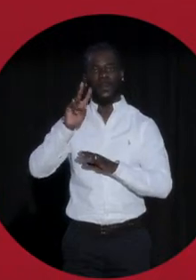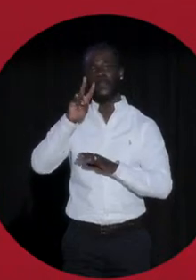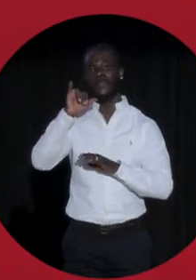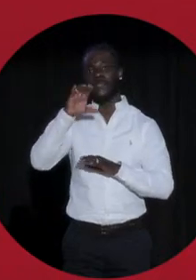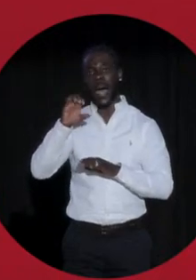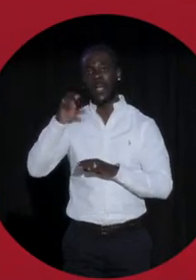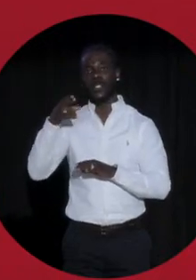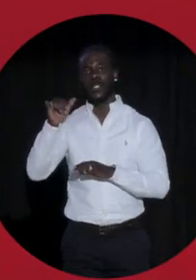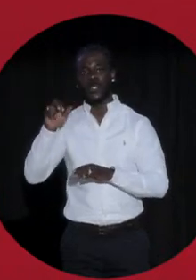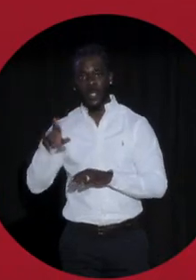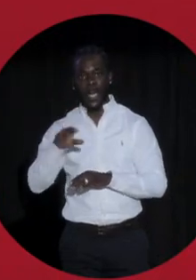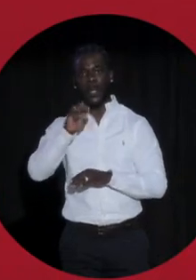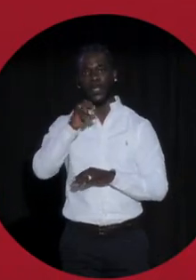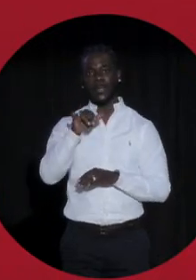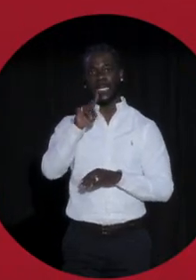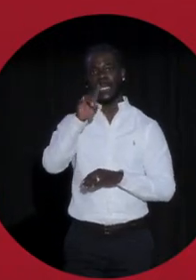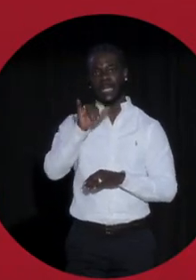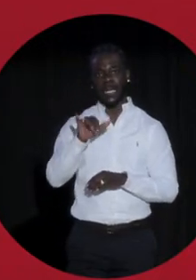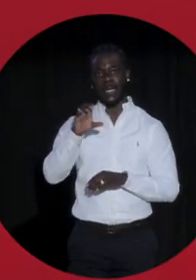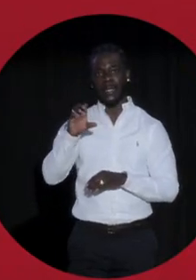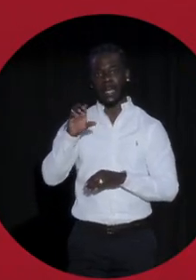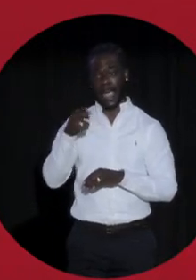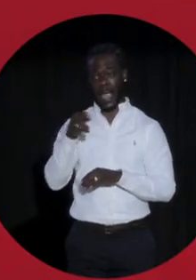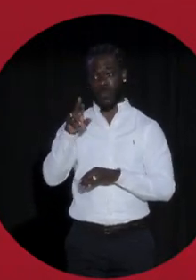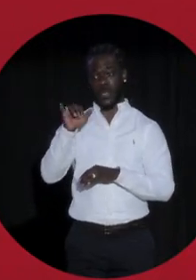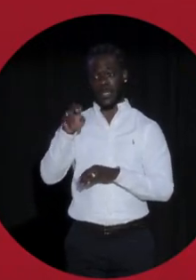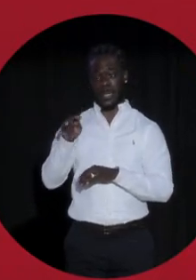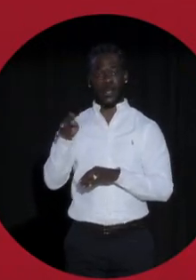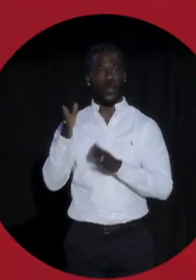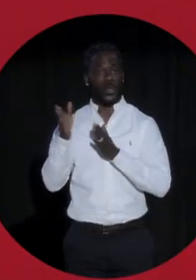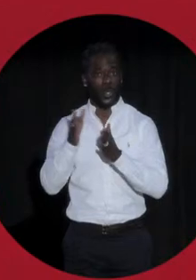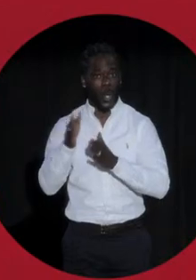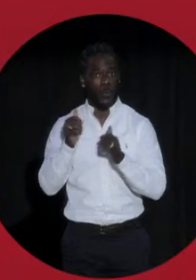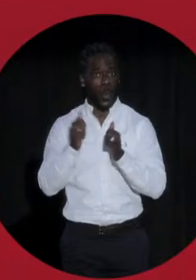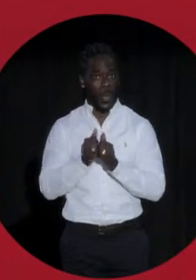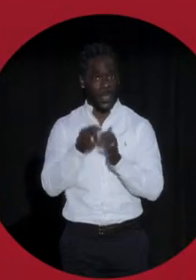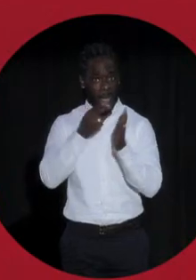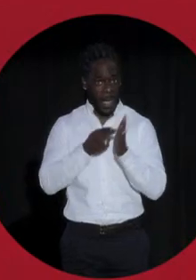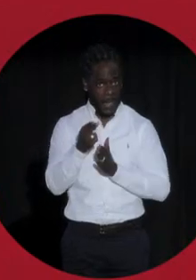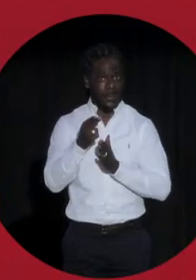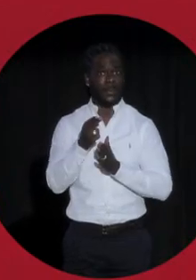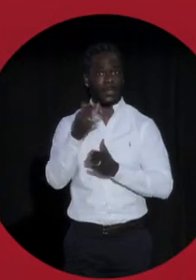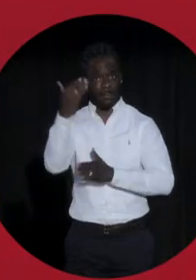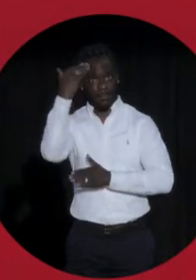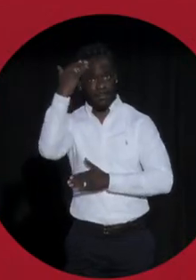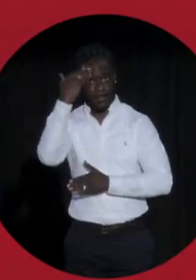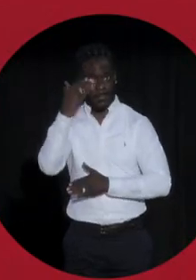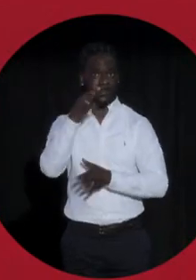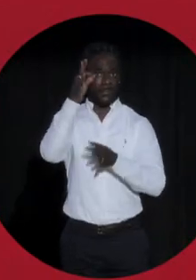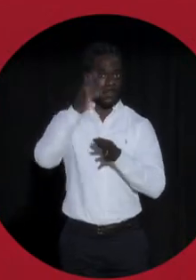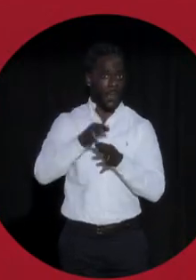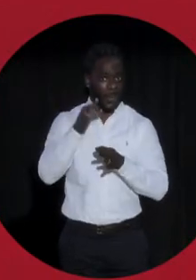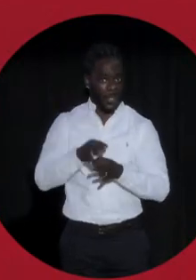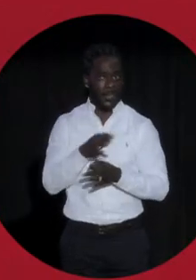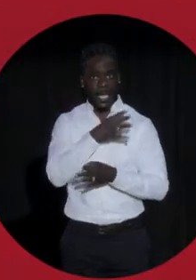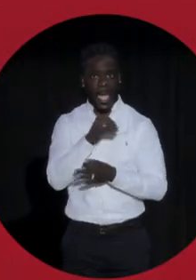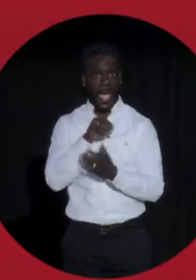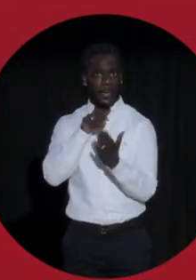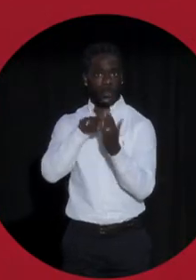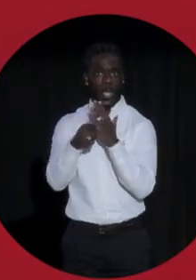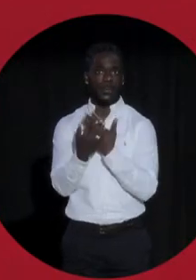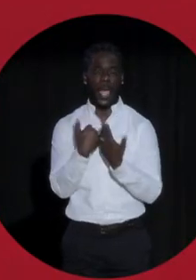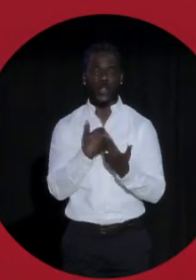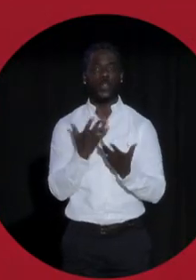Chair Sydney Harrison, you served with integrity, competence, loyalty, and transparency. I want all of you